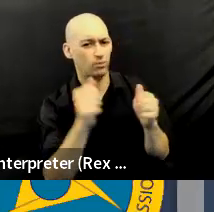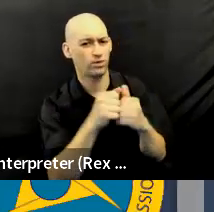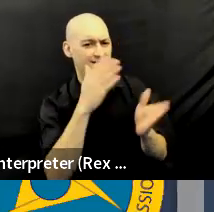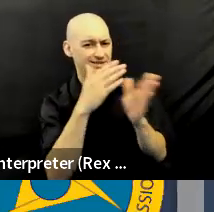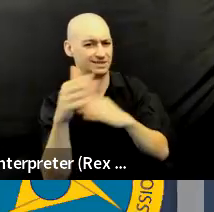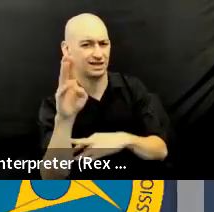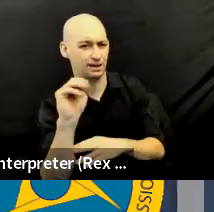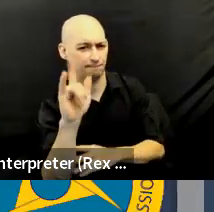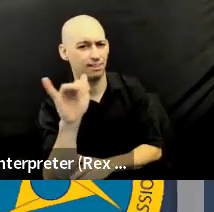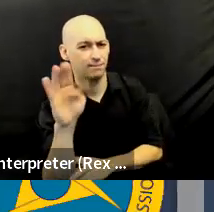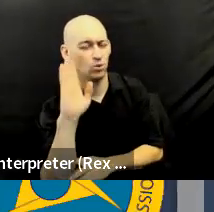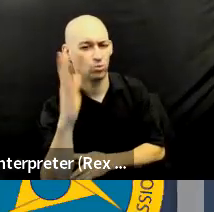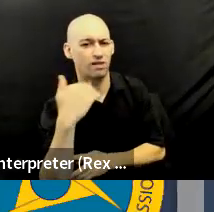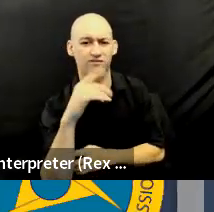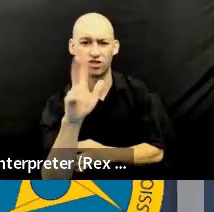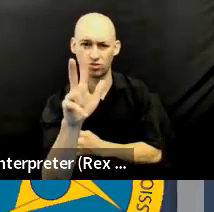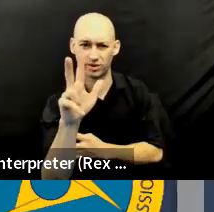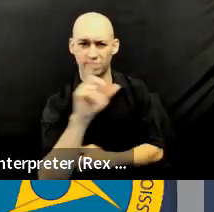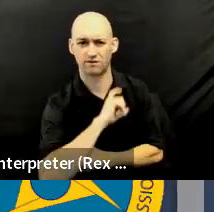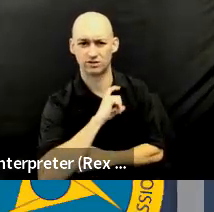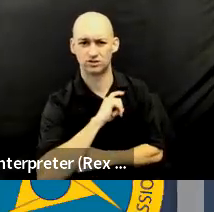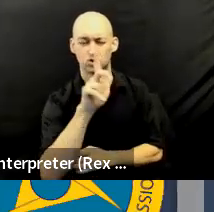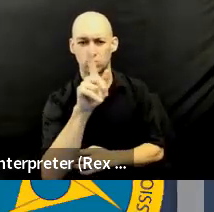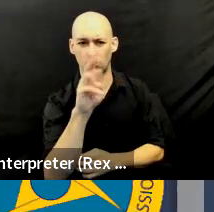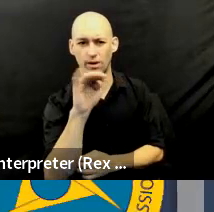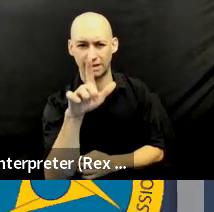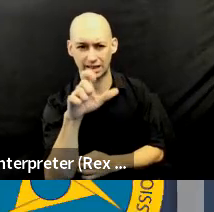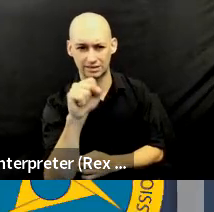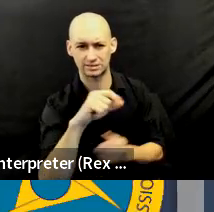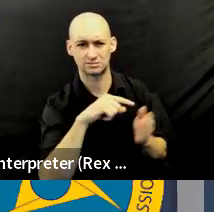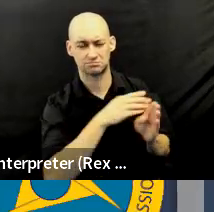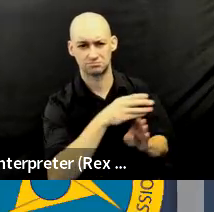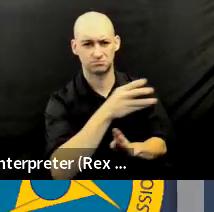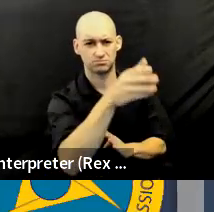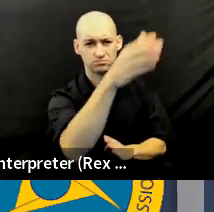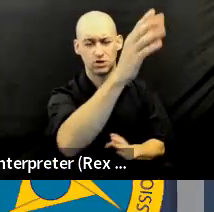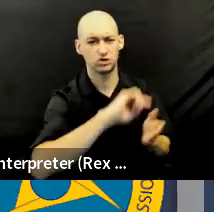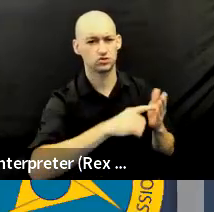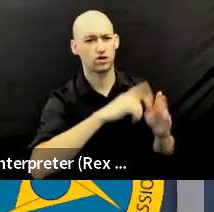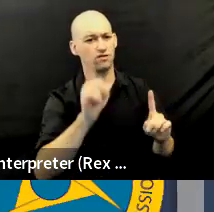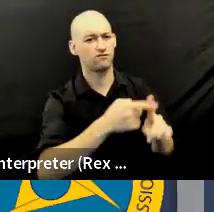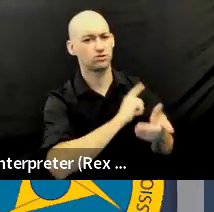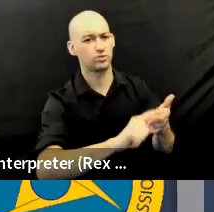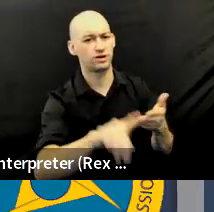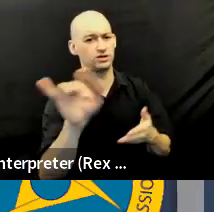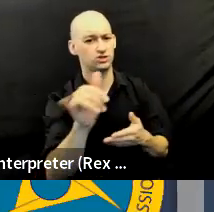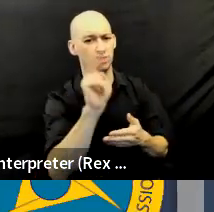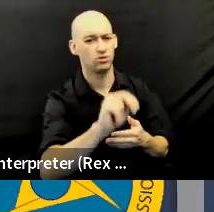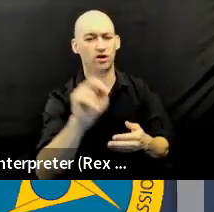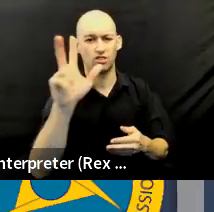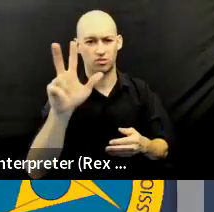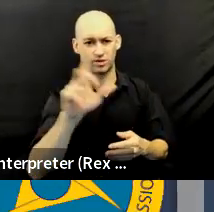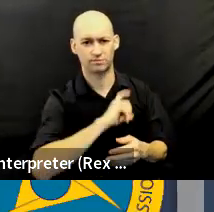3 officers on this 21-mile stretch starting in the first week of January. They're going to have 3